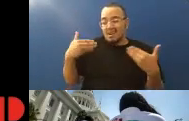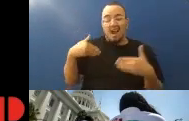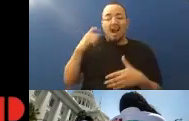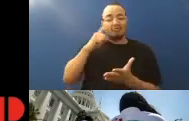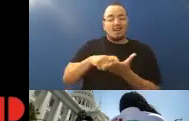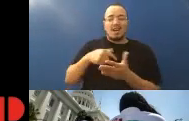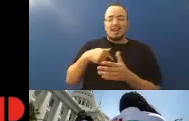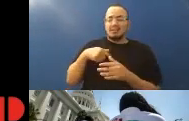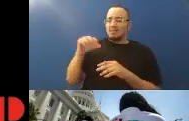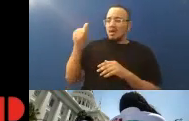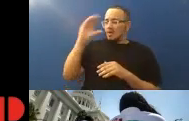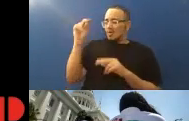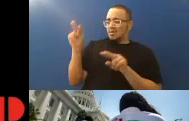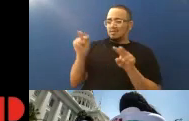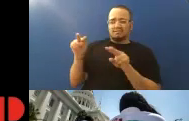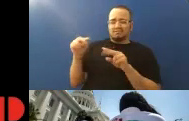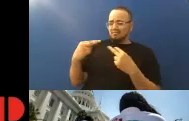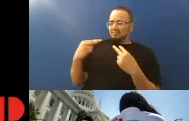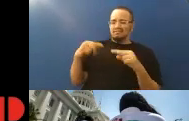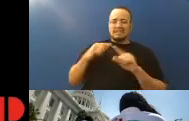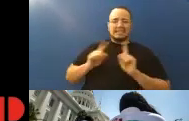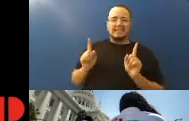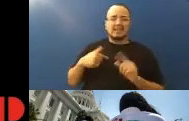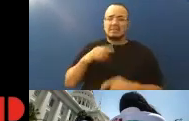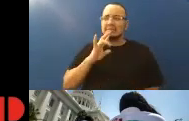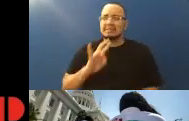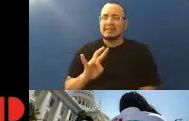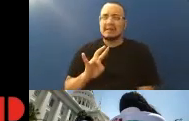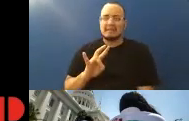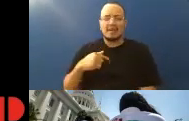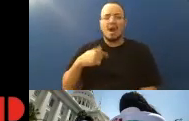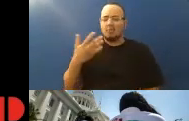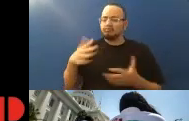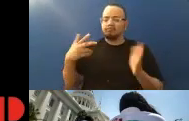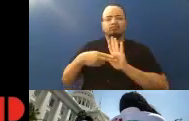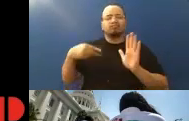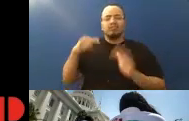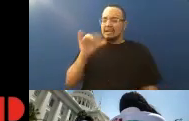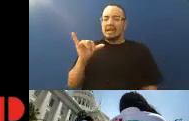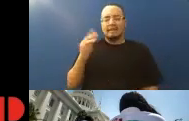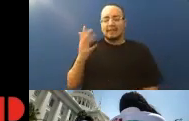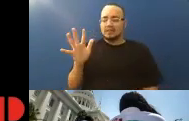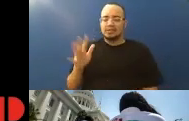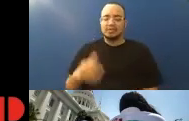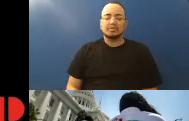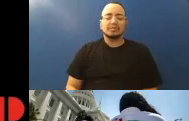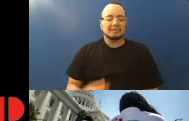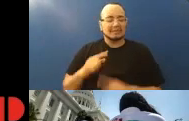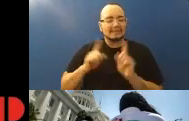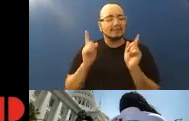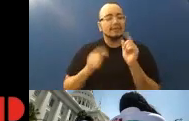boy when I was younger, since I was like 7 years old. I just knew I was different. But